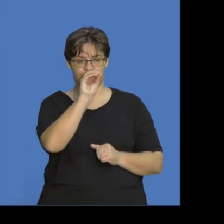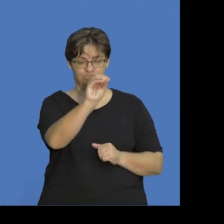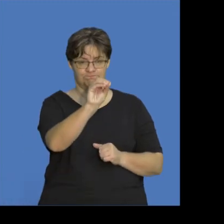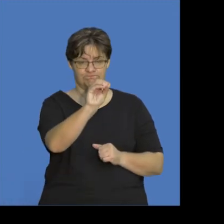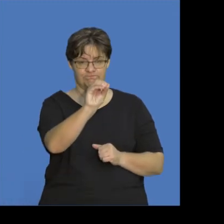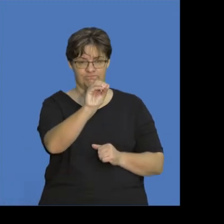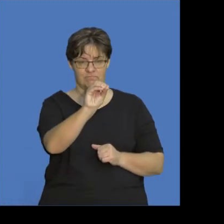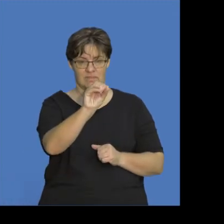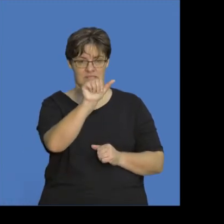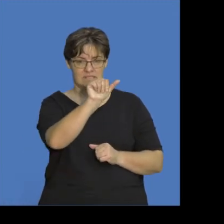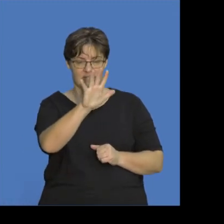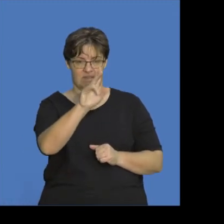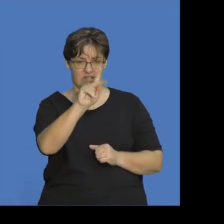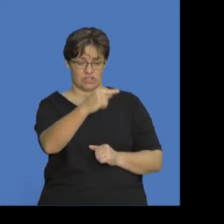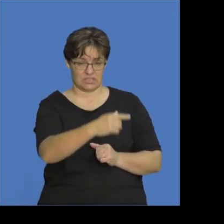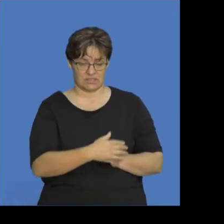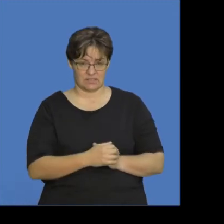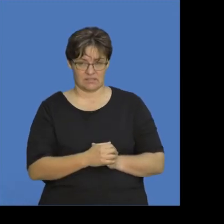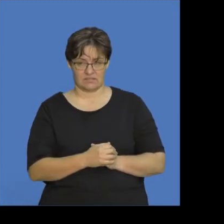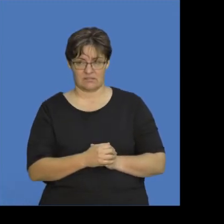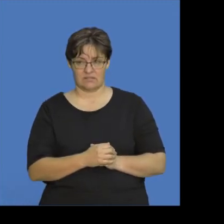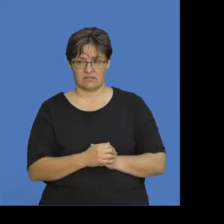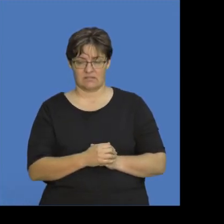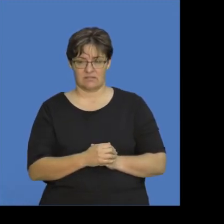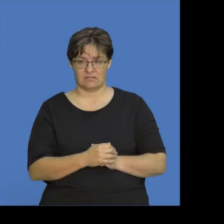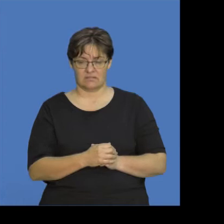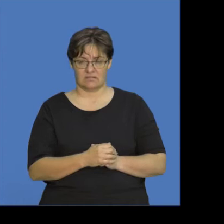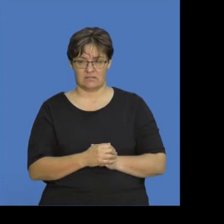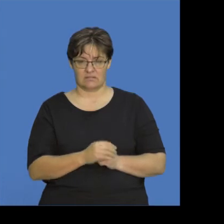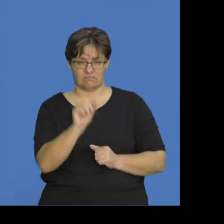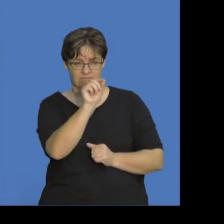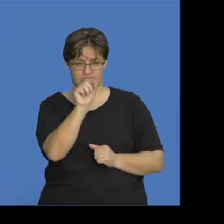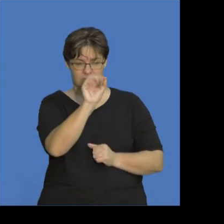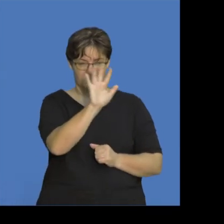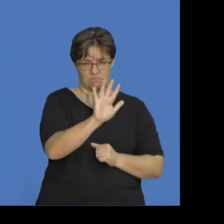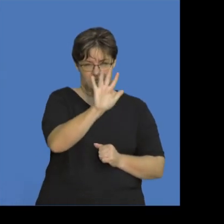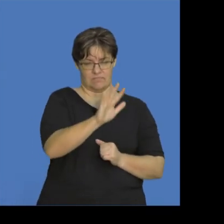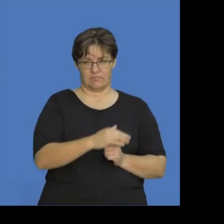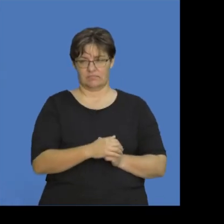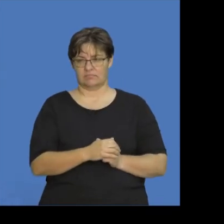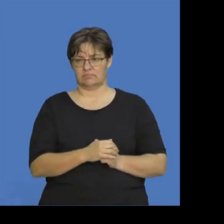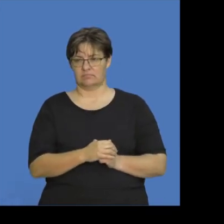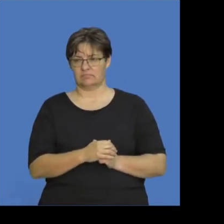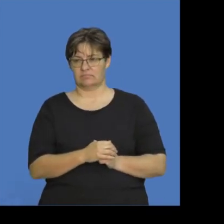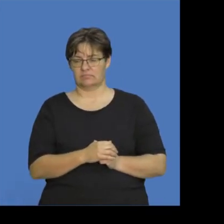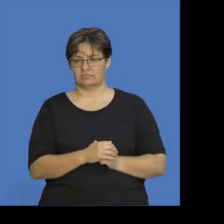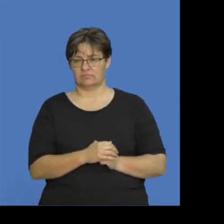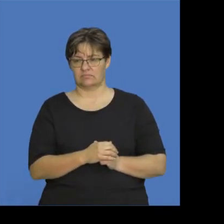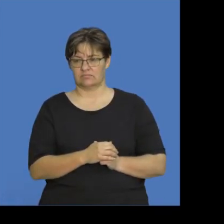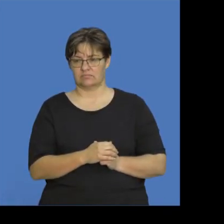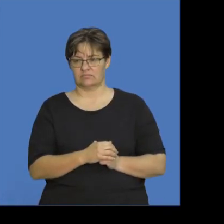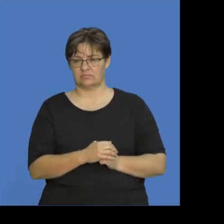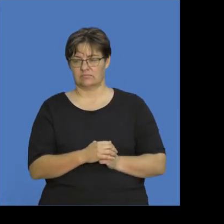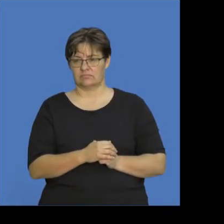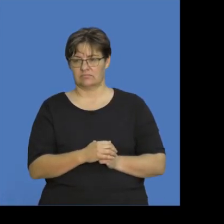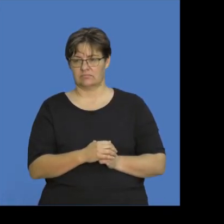Size 5, we're going to put size 5, 65. 65 is somewhere there. We don't